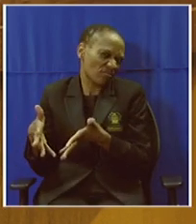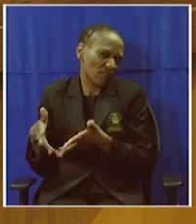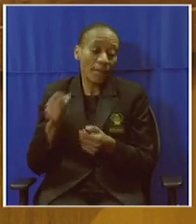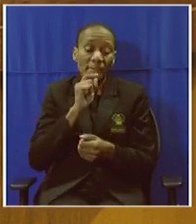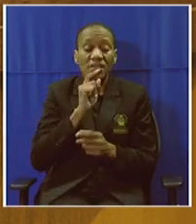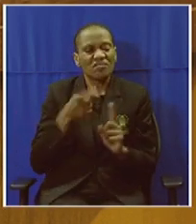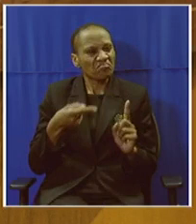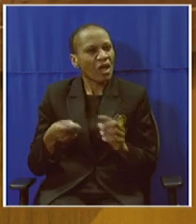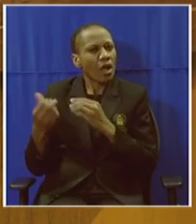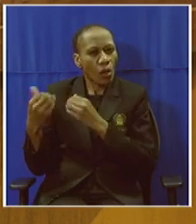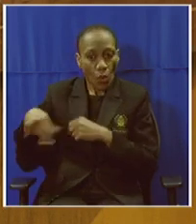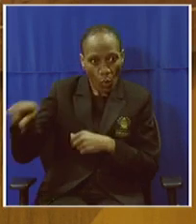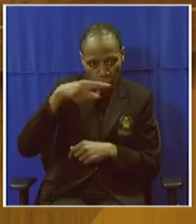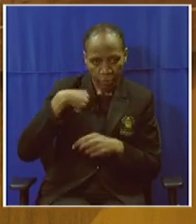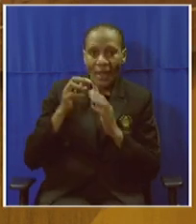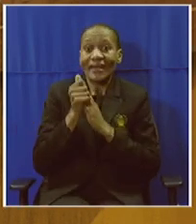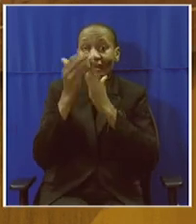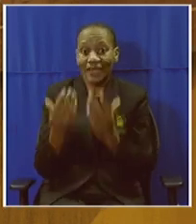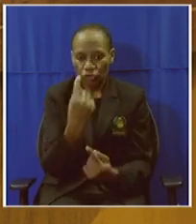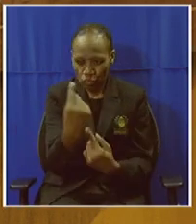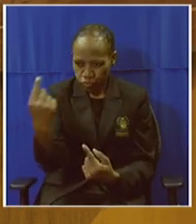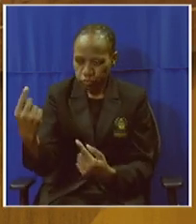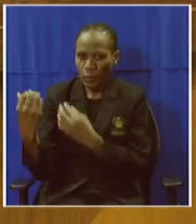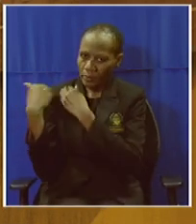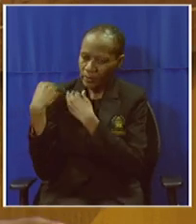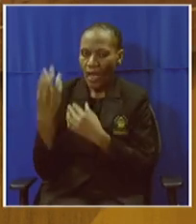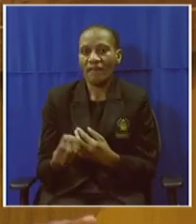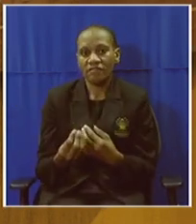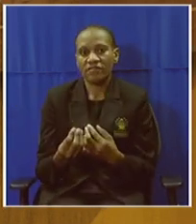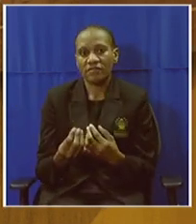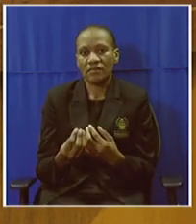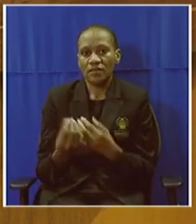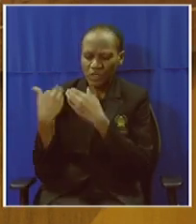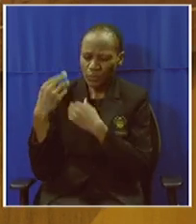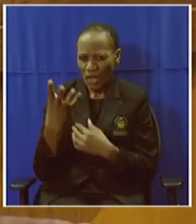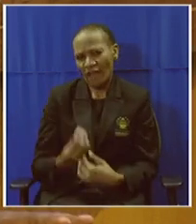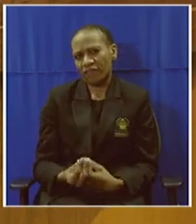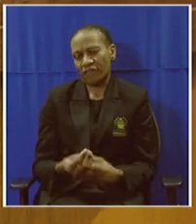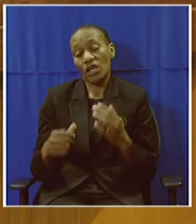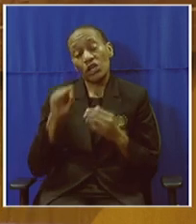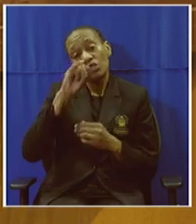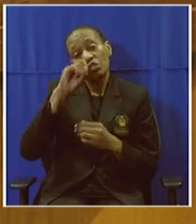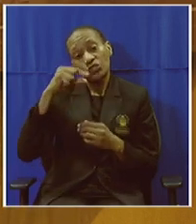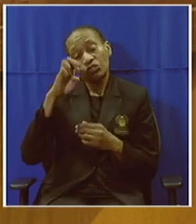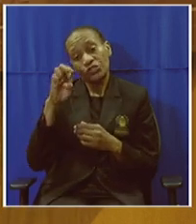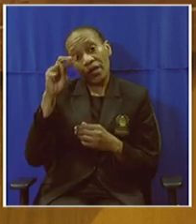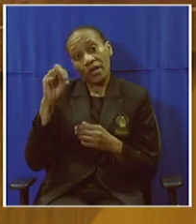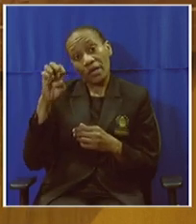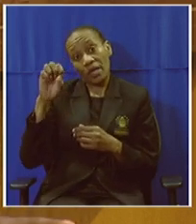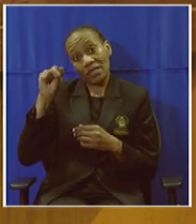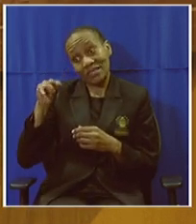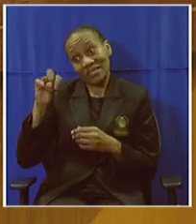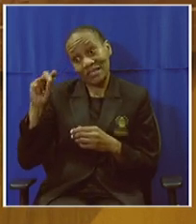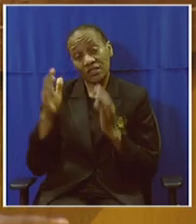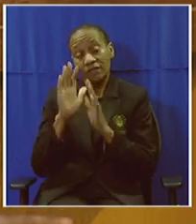responsibilities as the leaders of this nation. O Genesis 15, verses 15, uthi ke wena